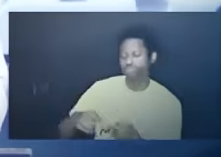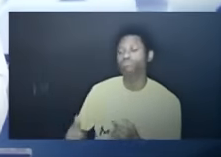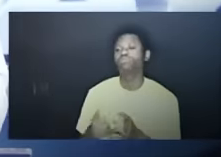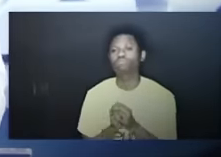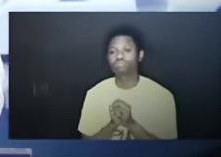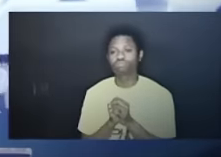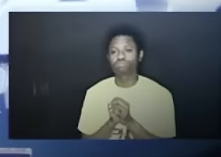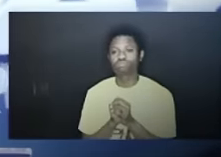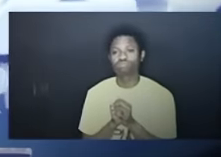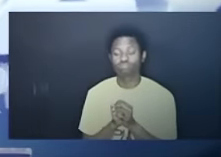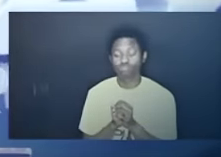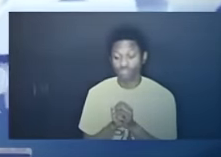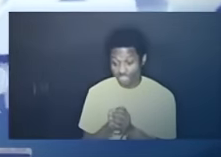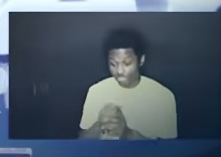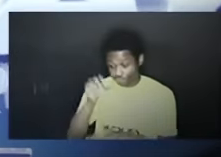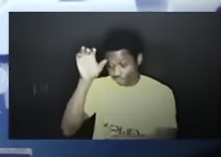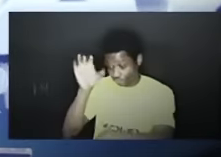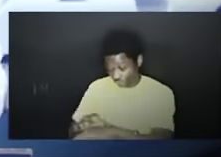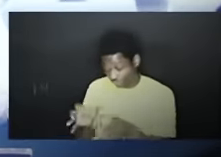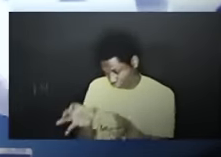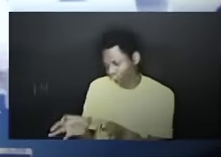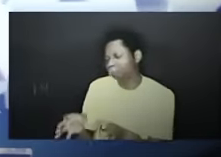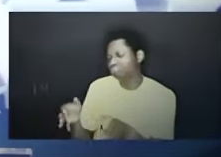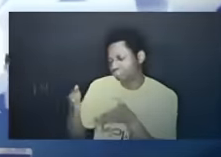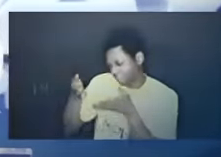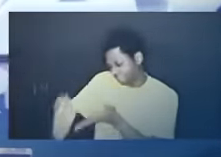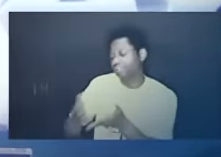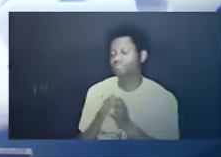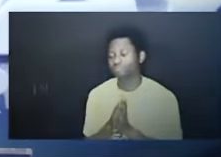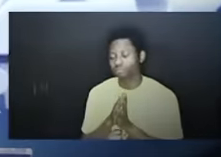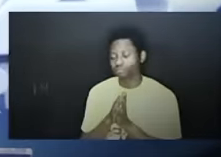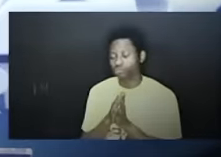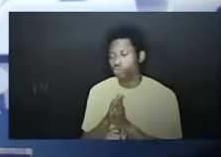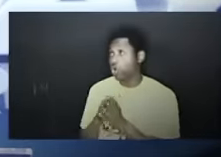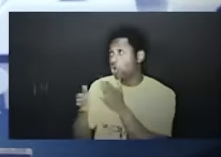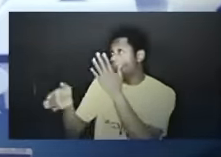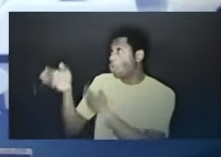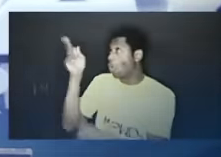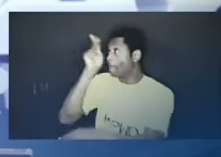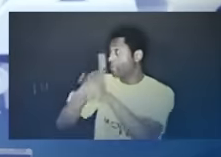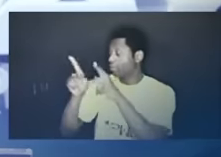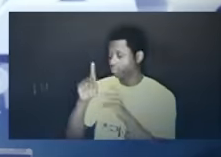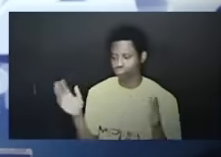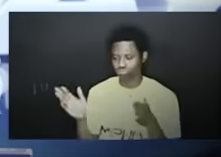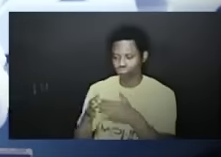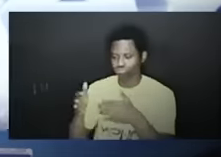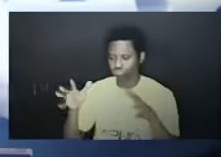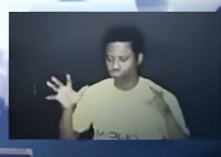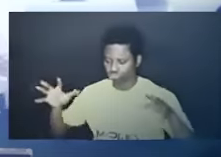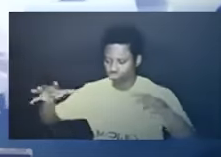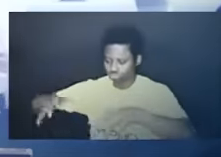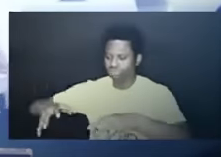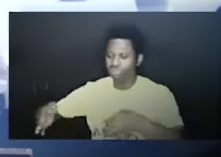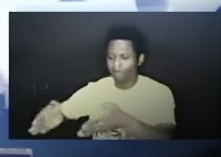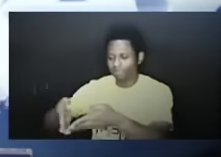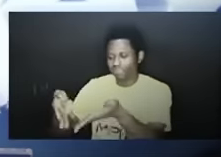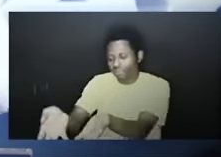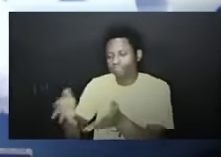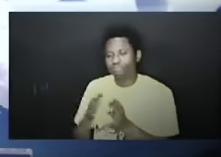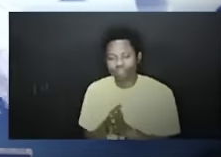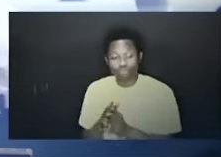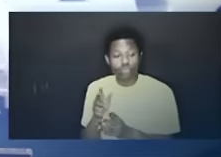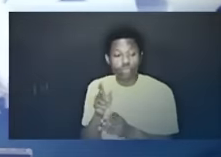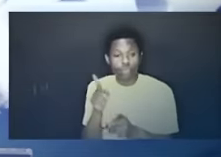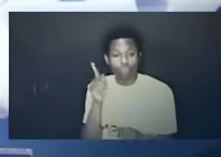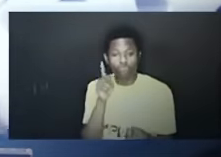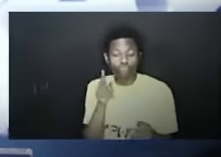The church has been the assembly of God's people. The congregation of God's people,